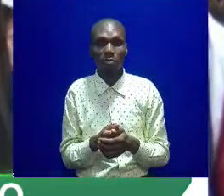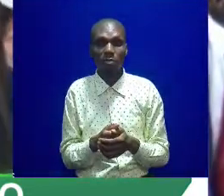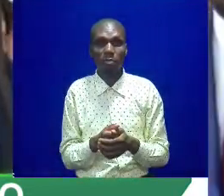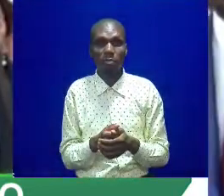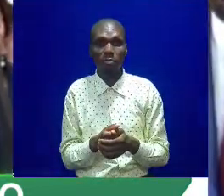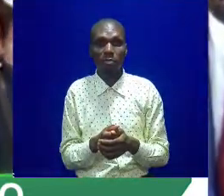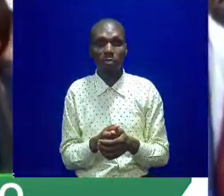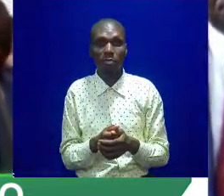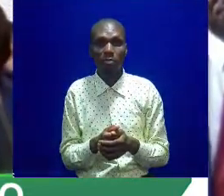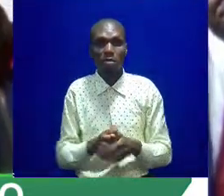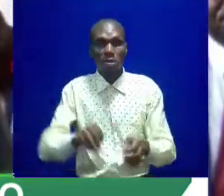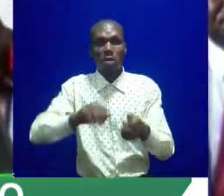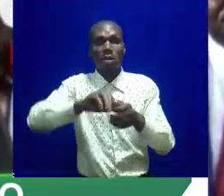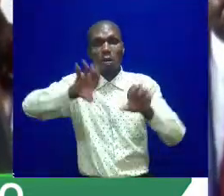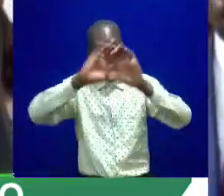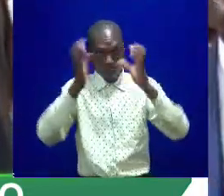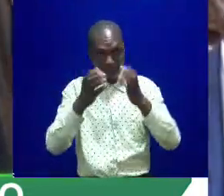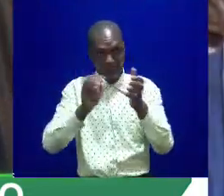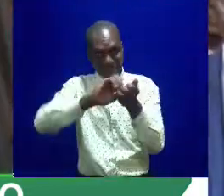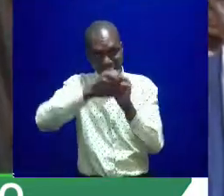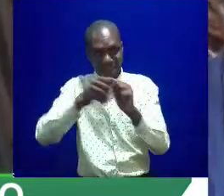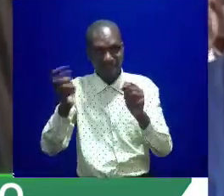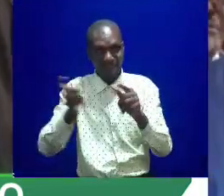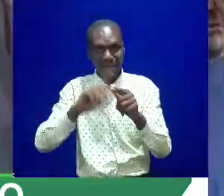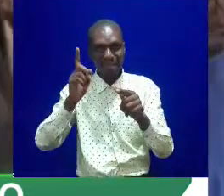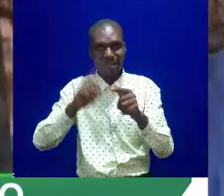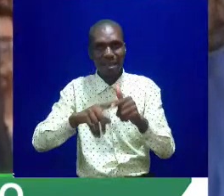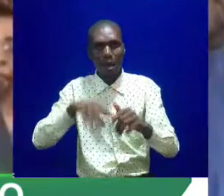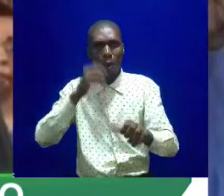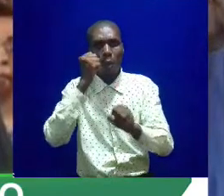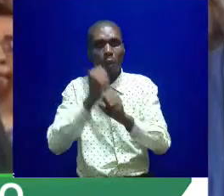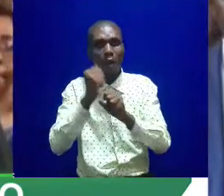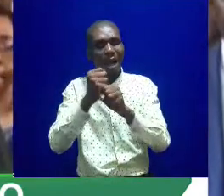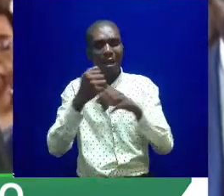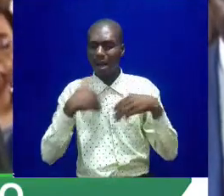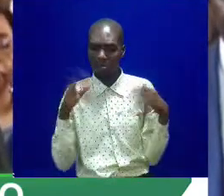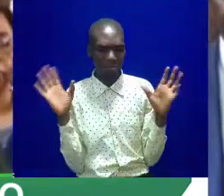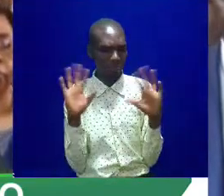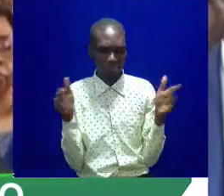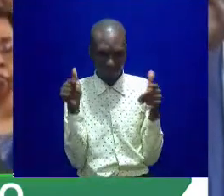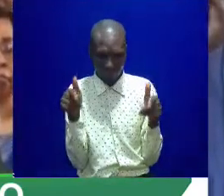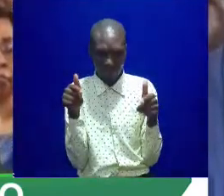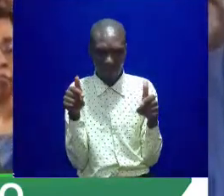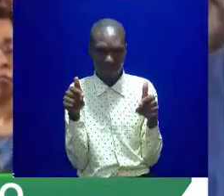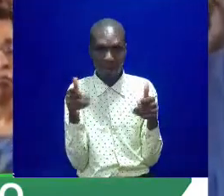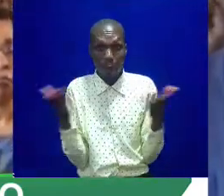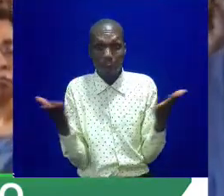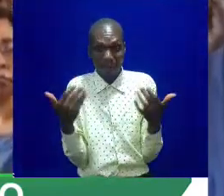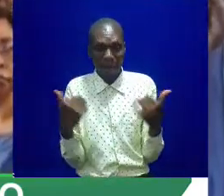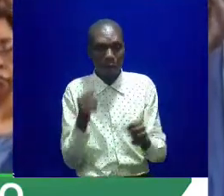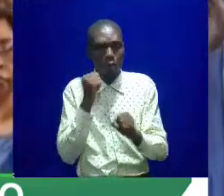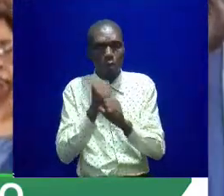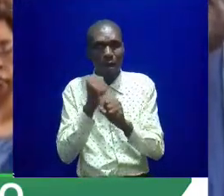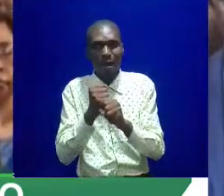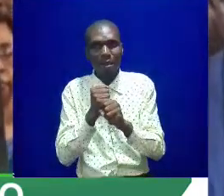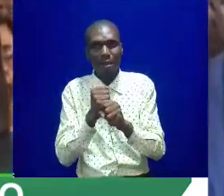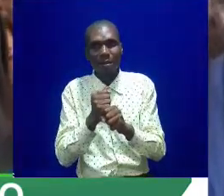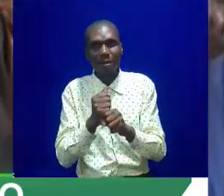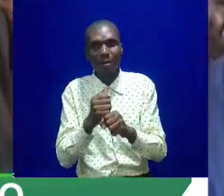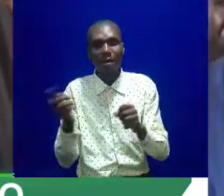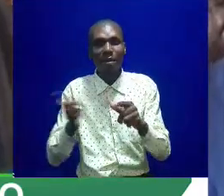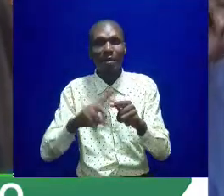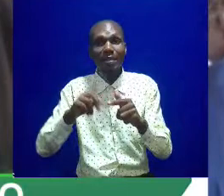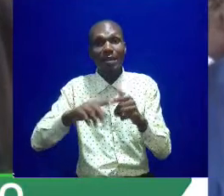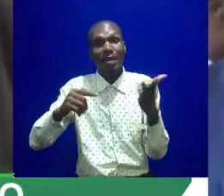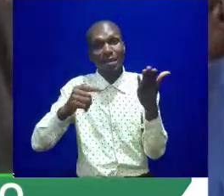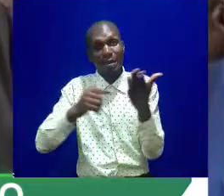today changed. We do not have the white-collar jobs anymore. The space where we have got tremendous opportunities is the